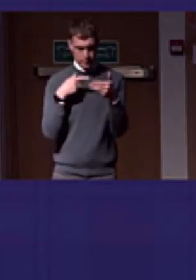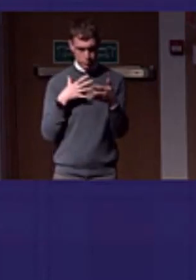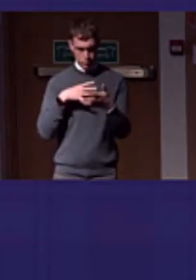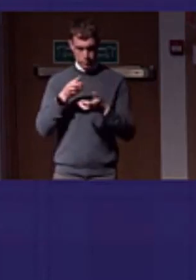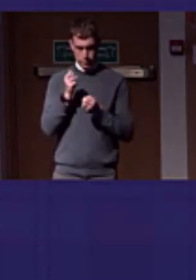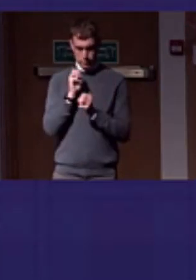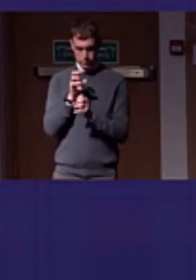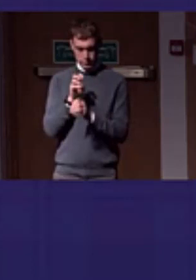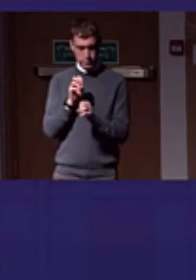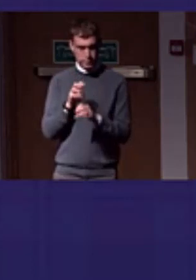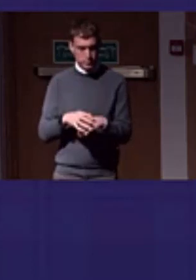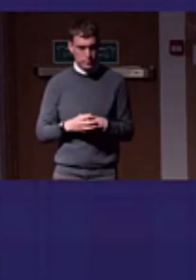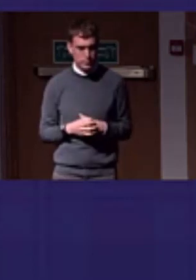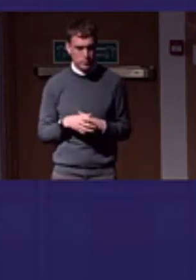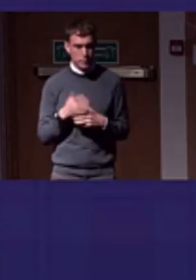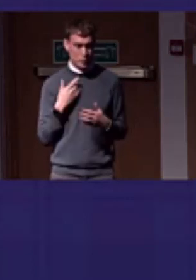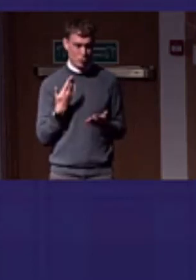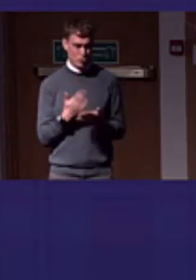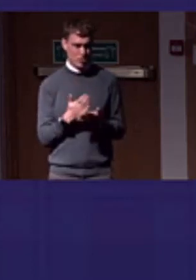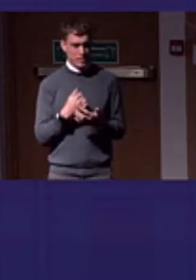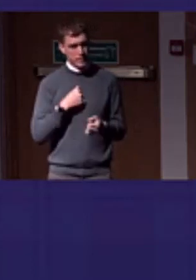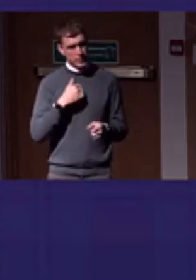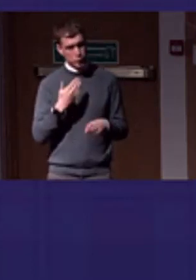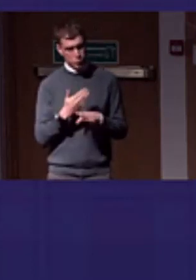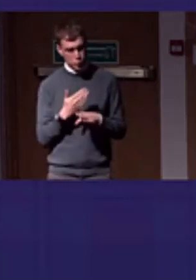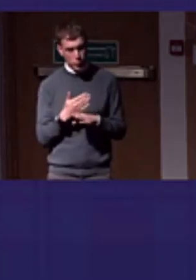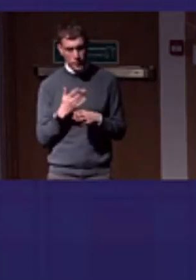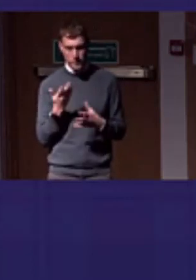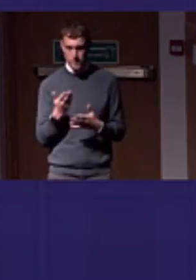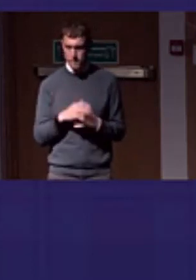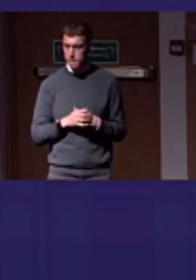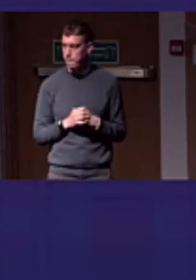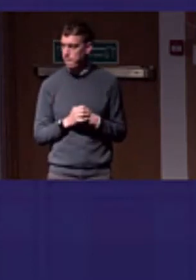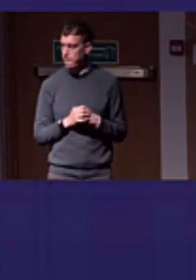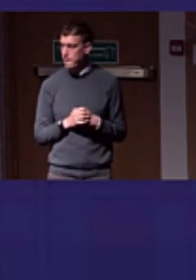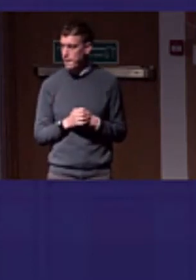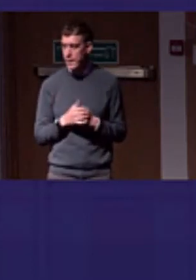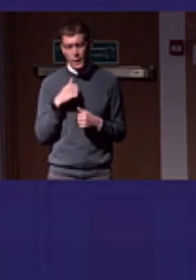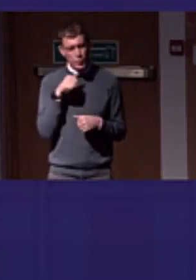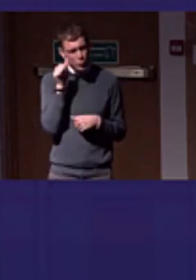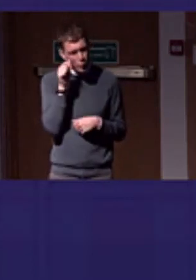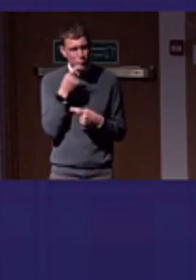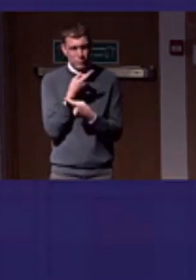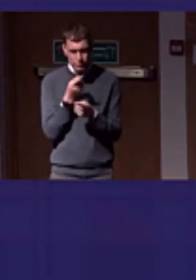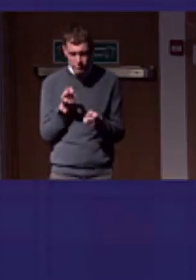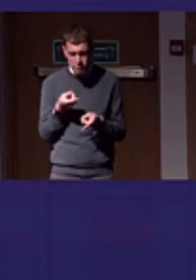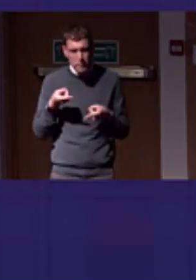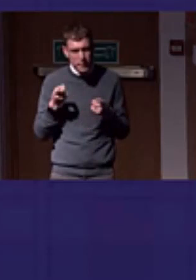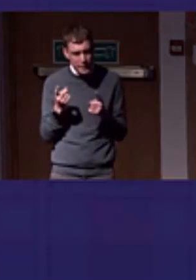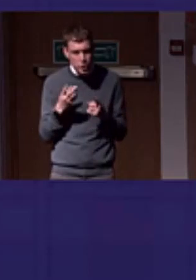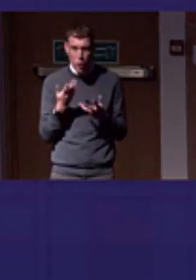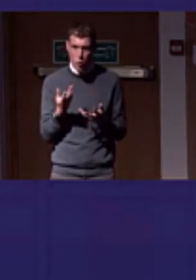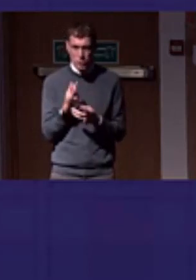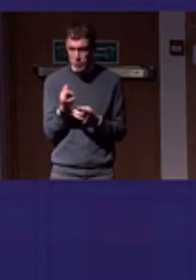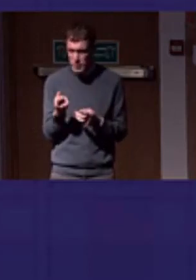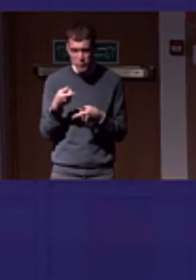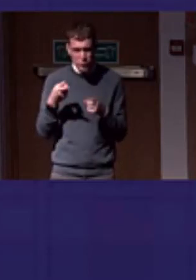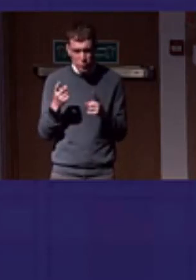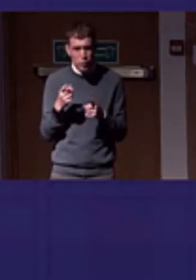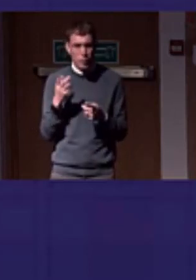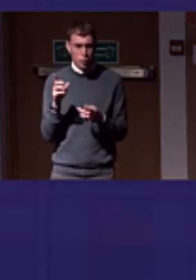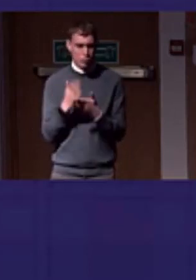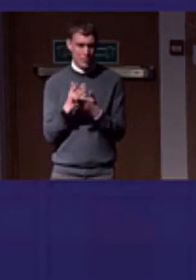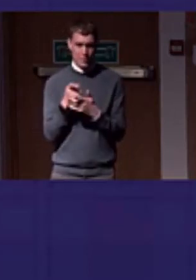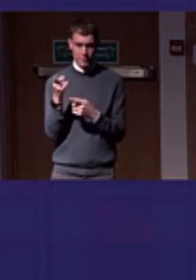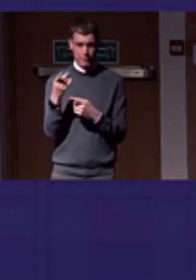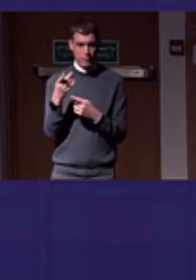because it's part of our job to ensure the well-being of our people. And I know some of you are managers and some of you are not, but those of you who are not are role